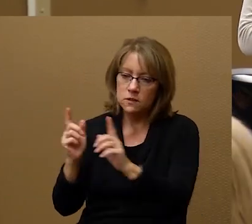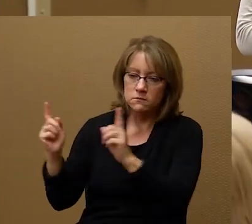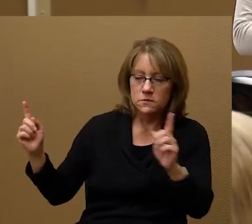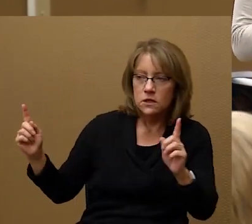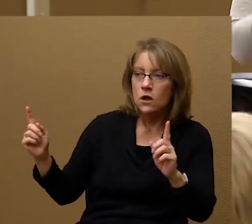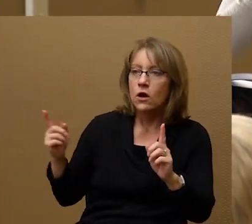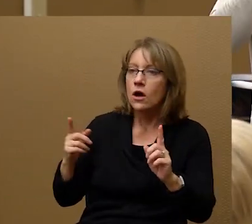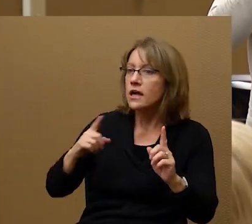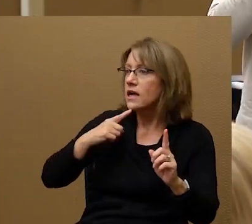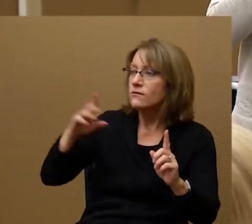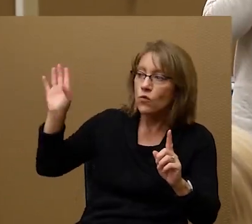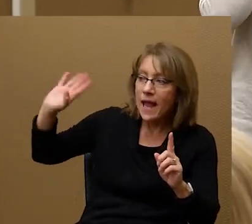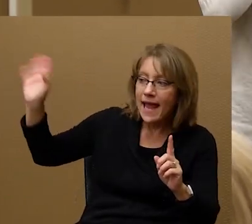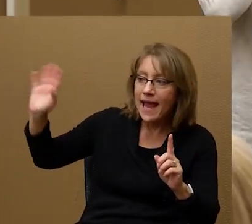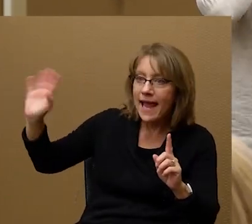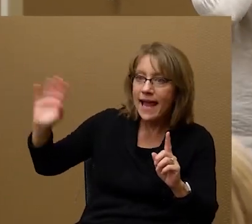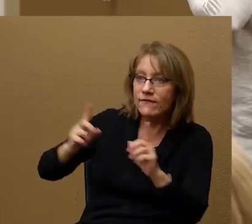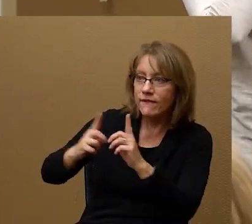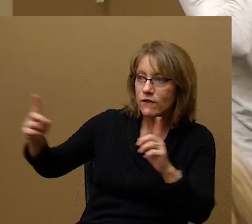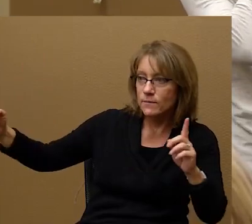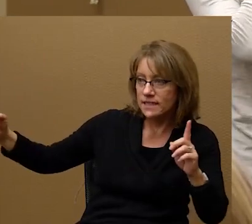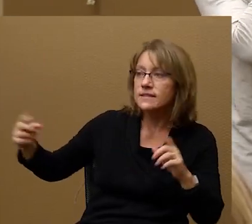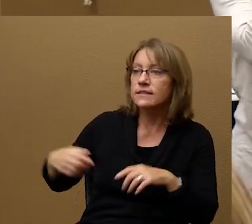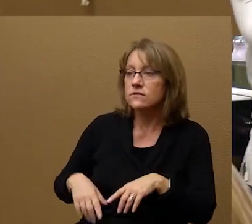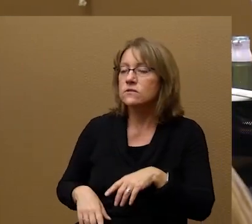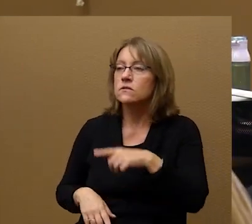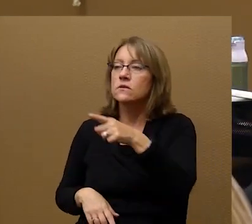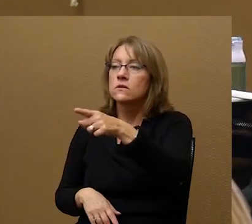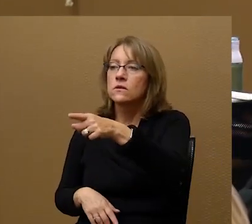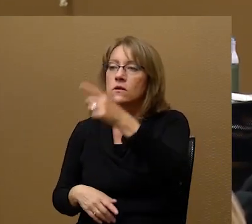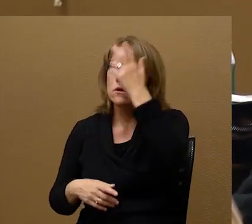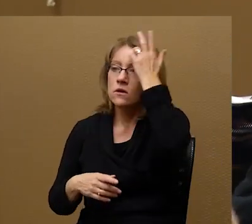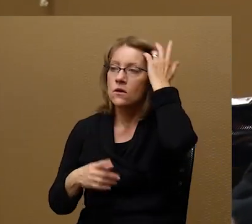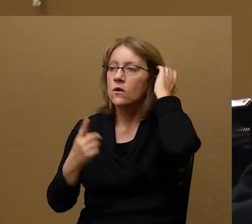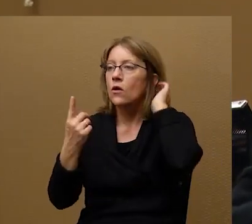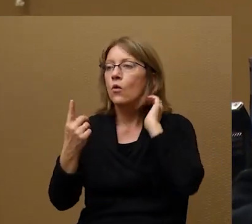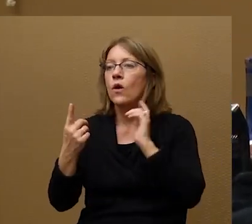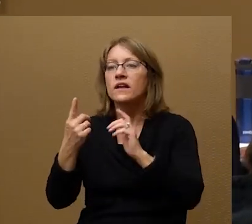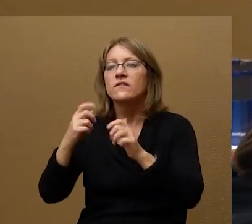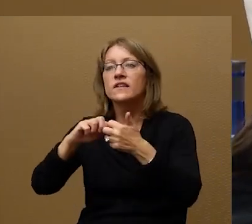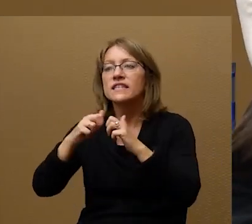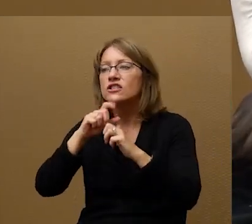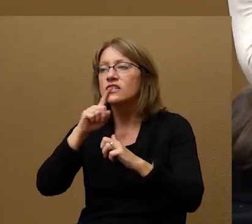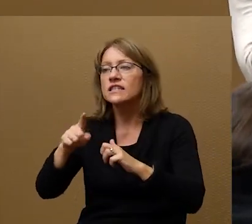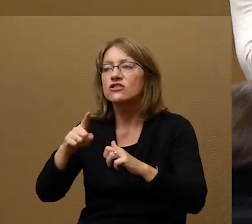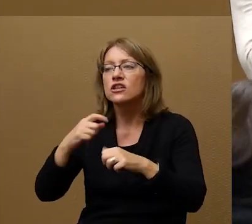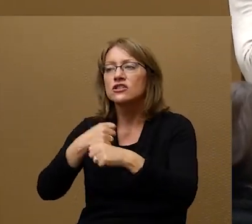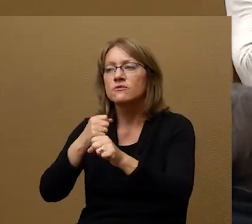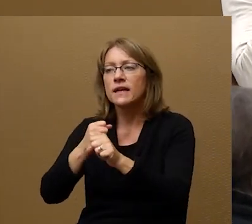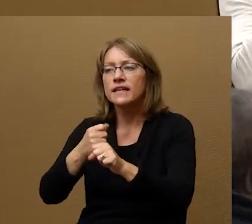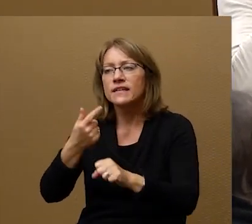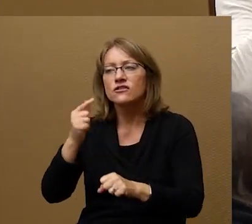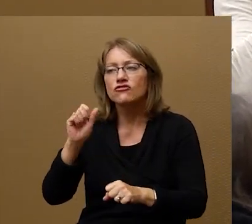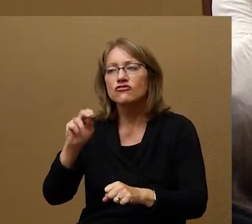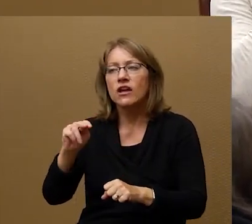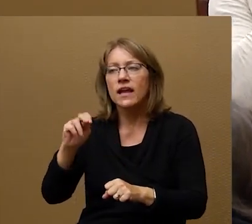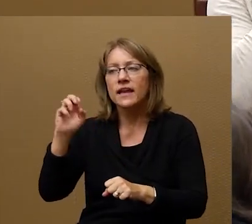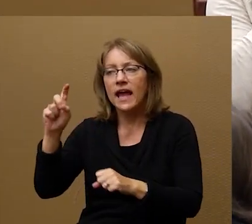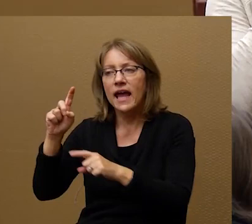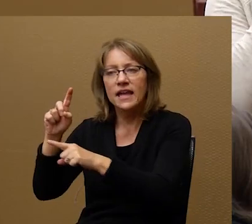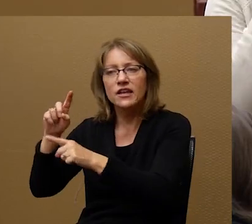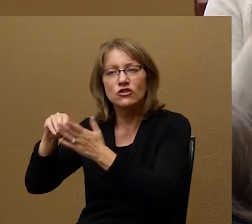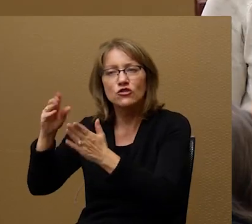One of the issues is that she's been making the gen ed peer